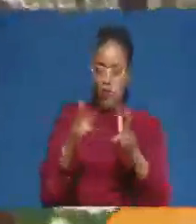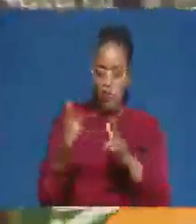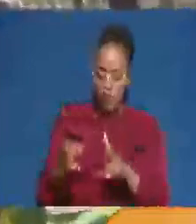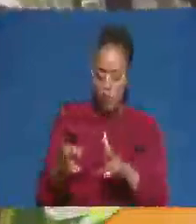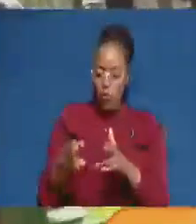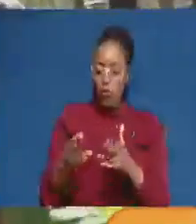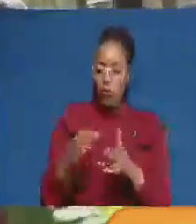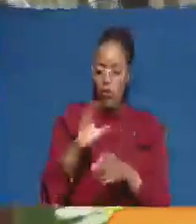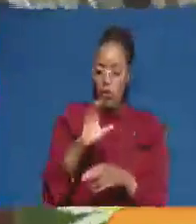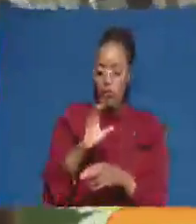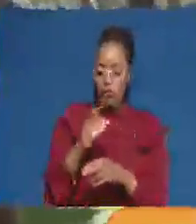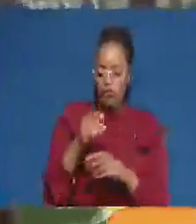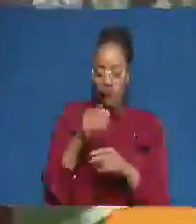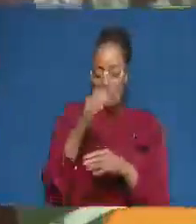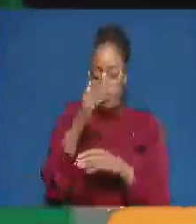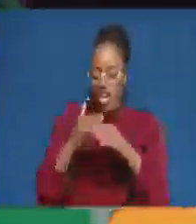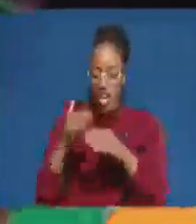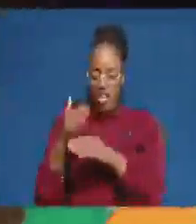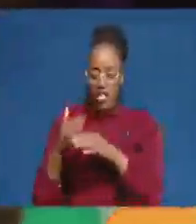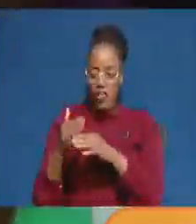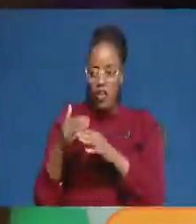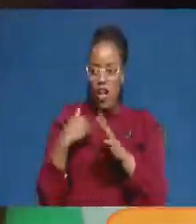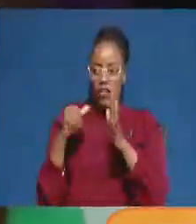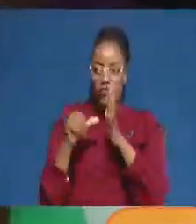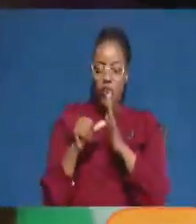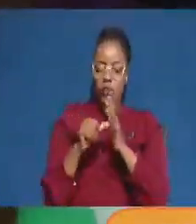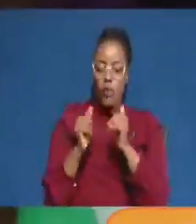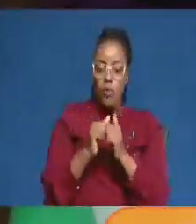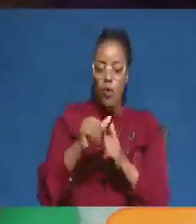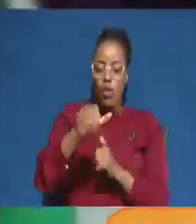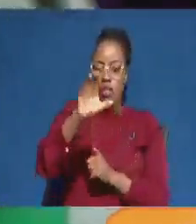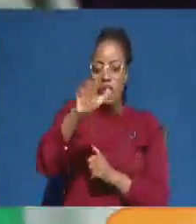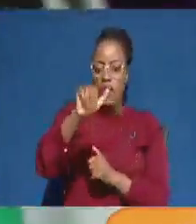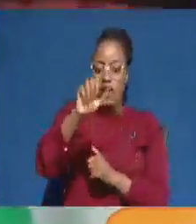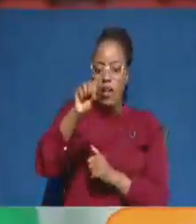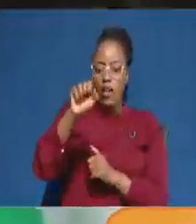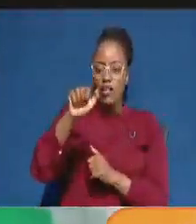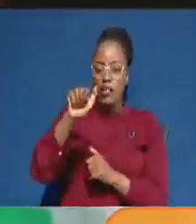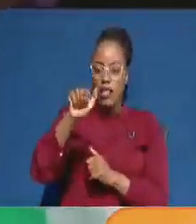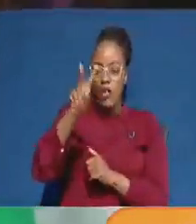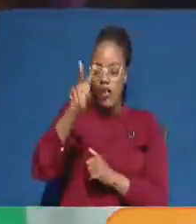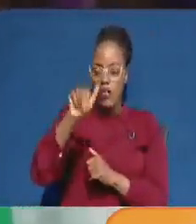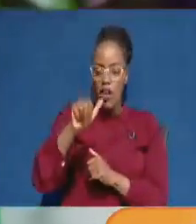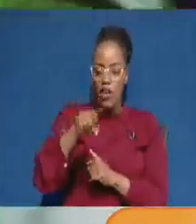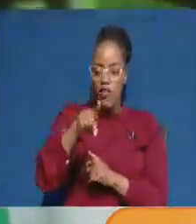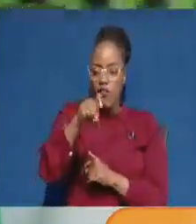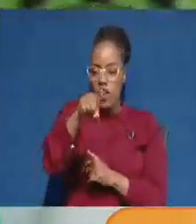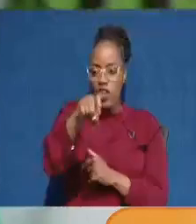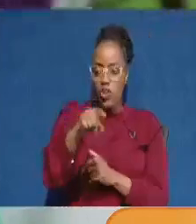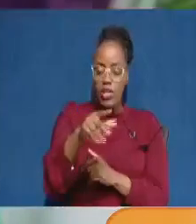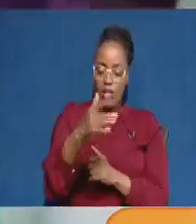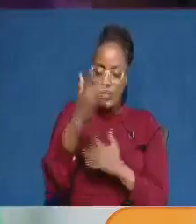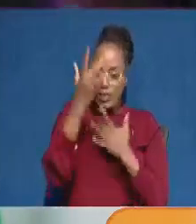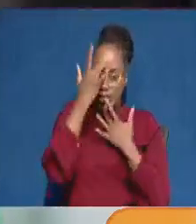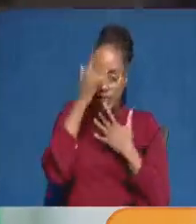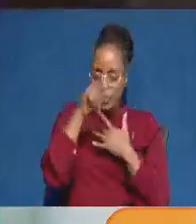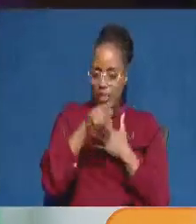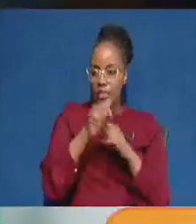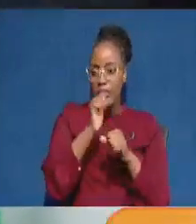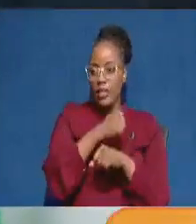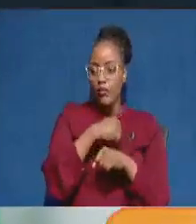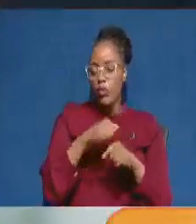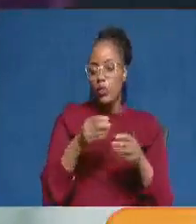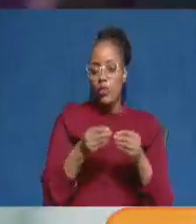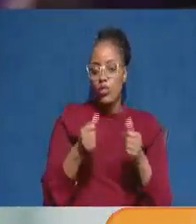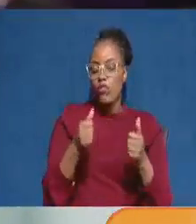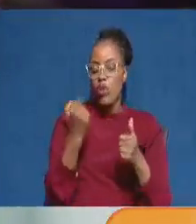cuttings, we have a problem with cassava viral diseases. And a viral disease cannot be cured,